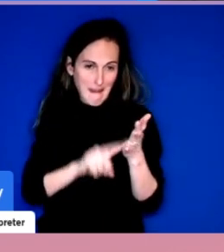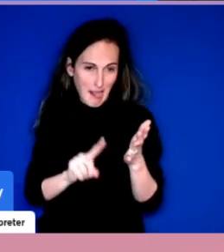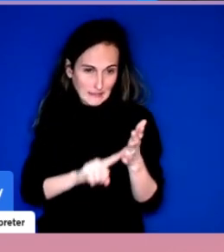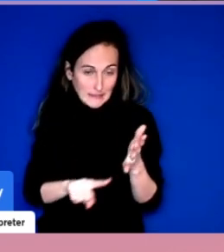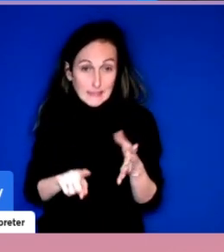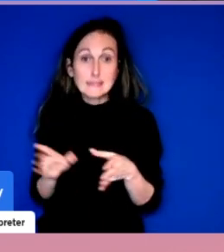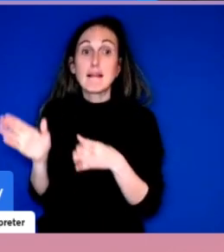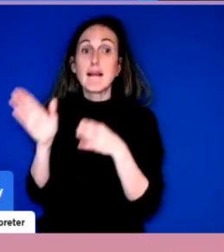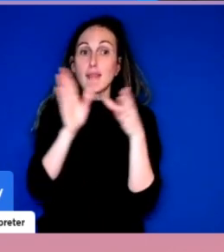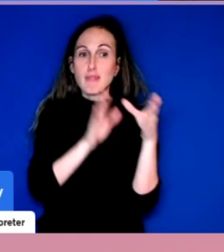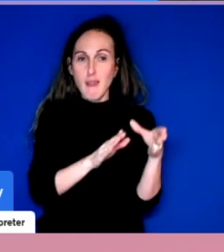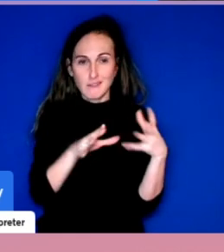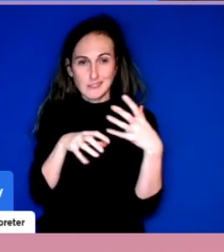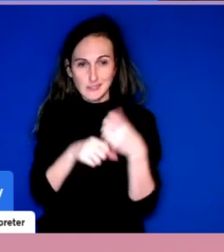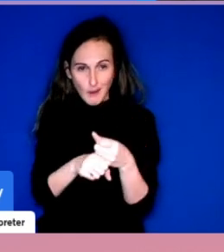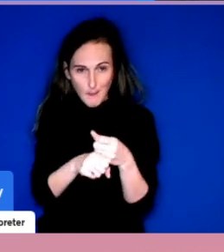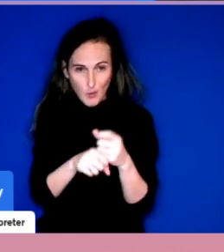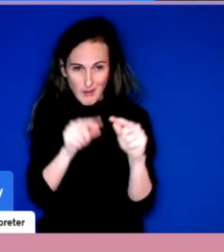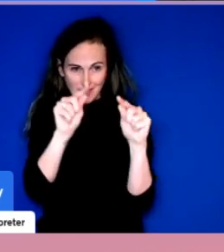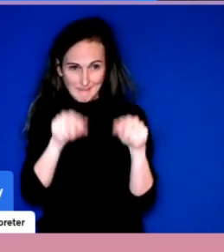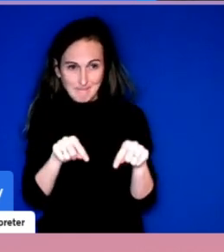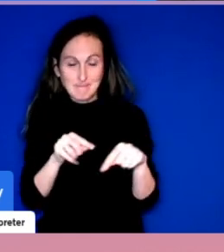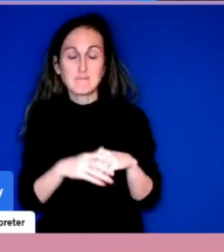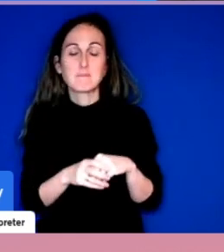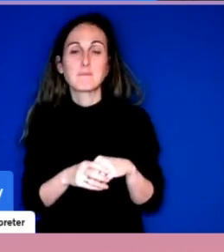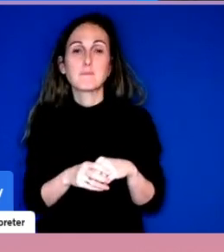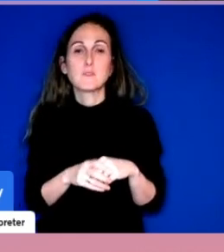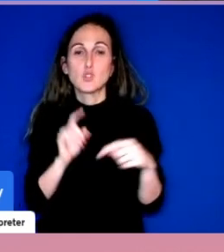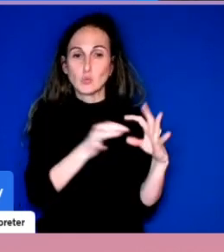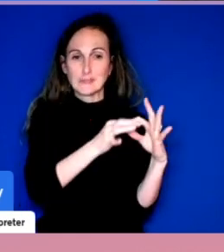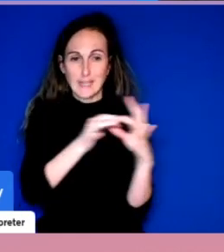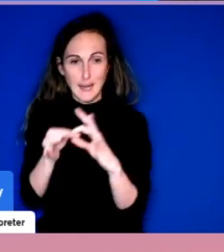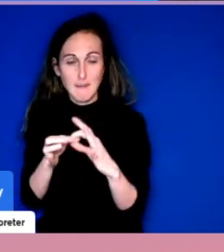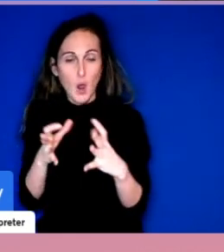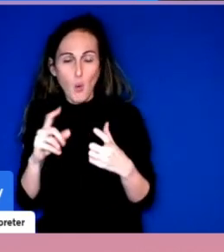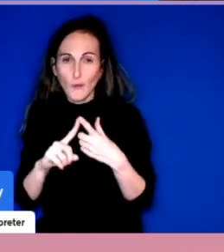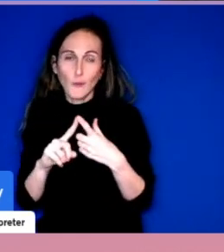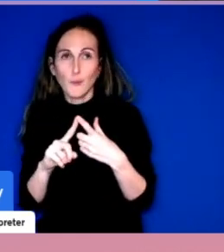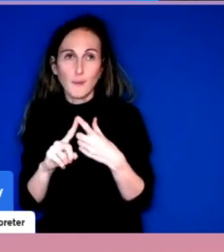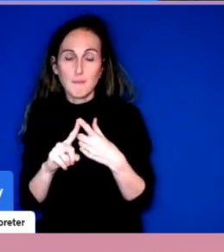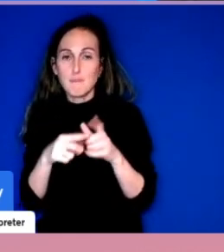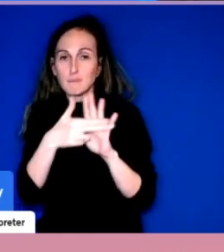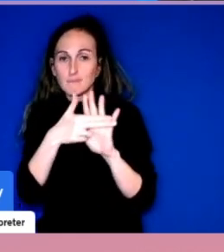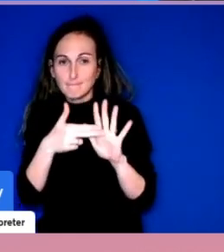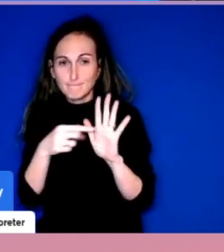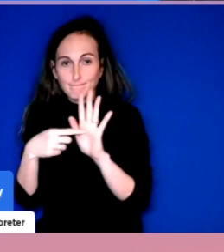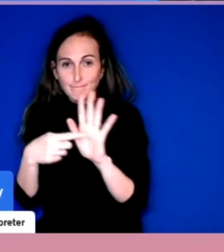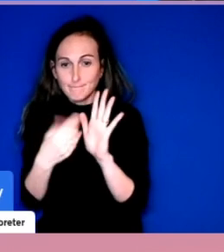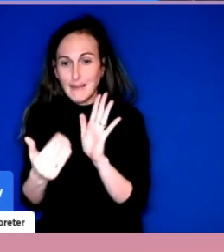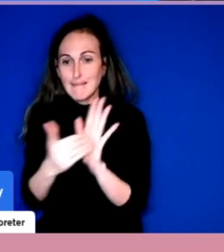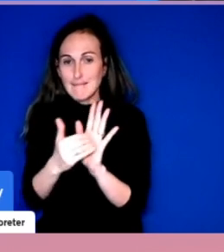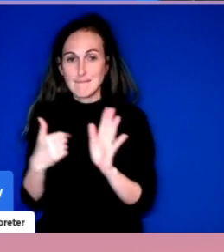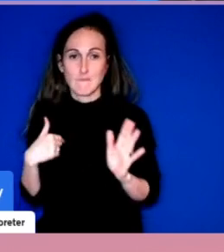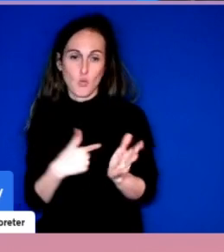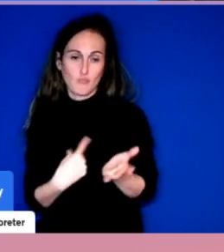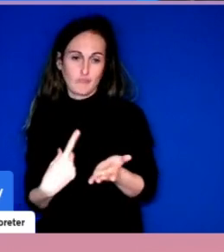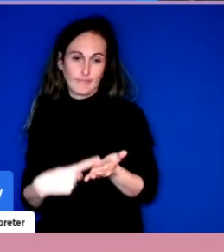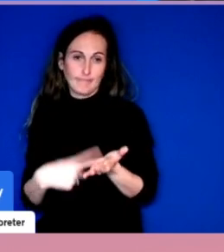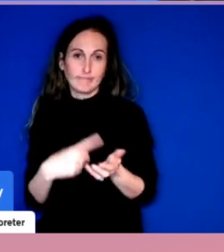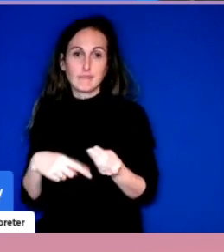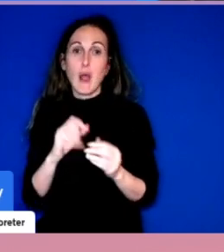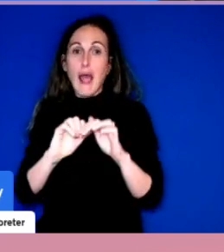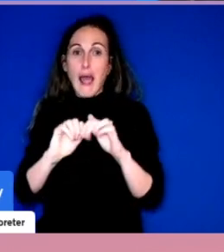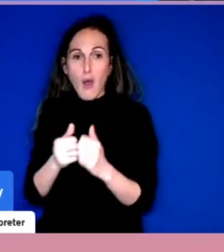And then just in summary, so to tie it back, I just want to kind of highlight again, we talked about how the NIST